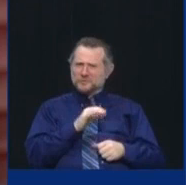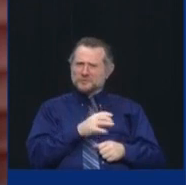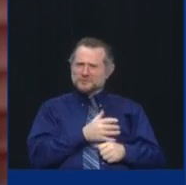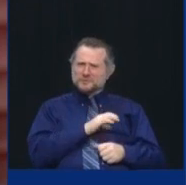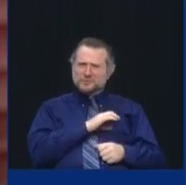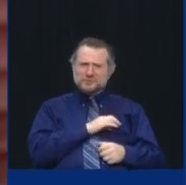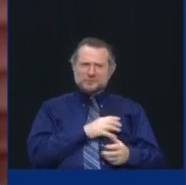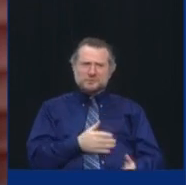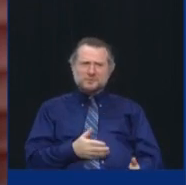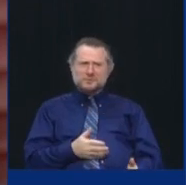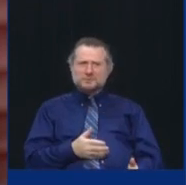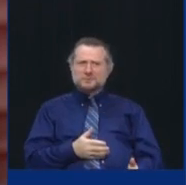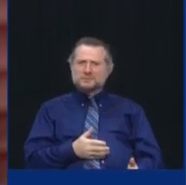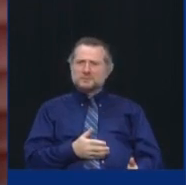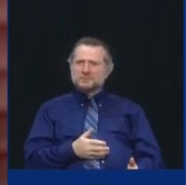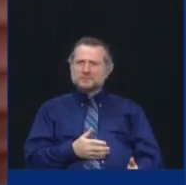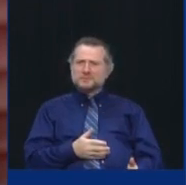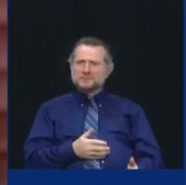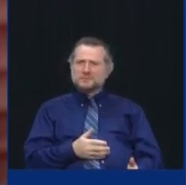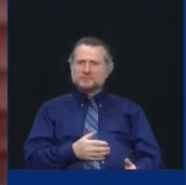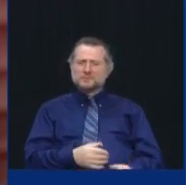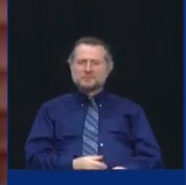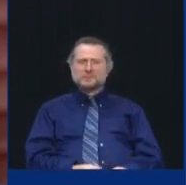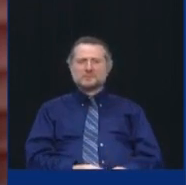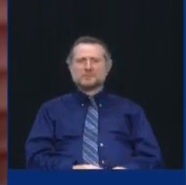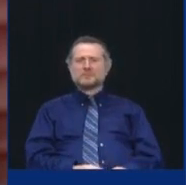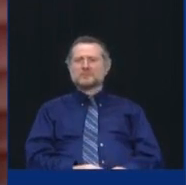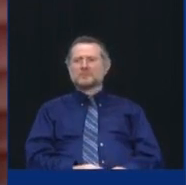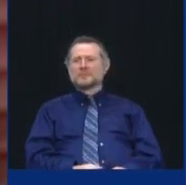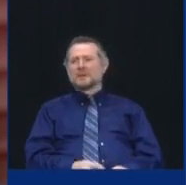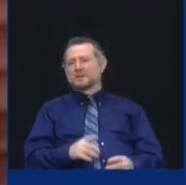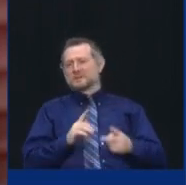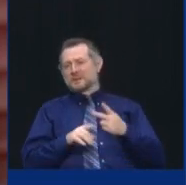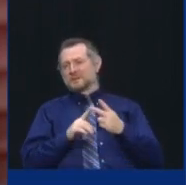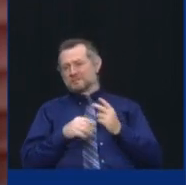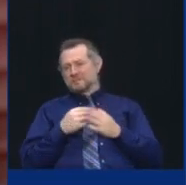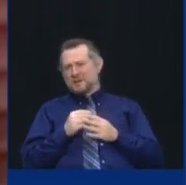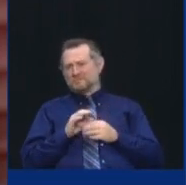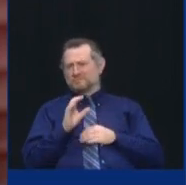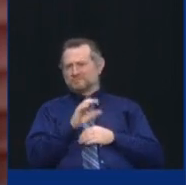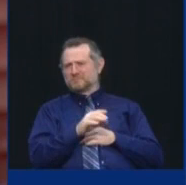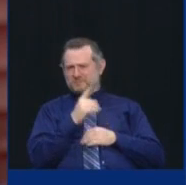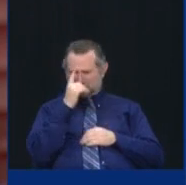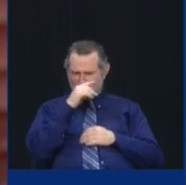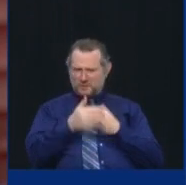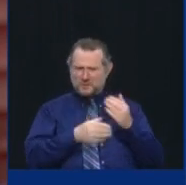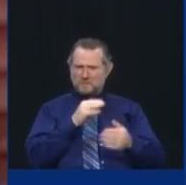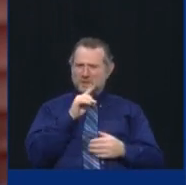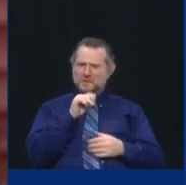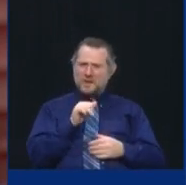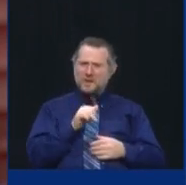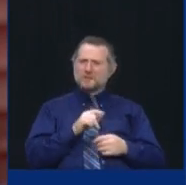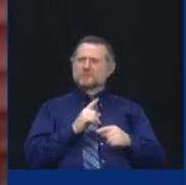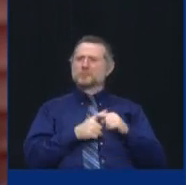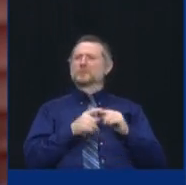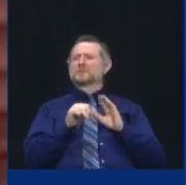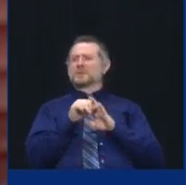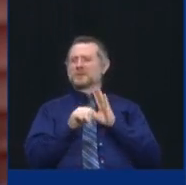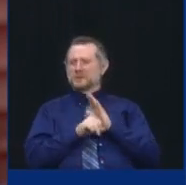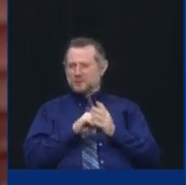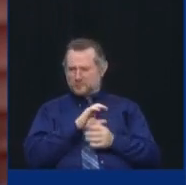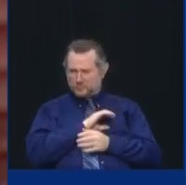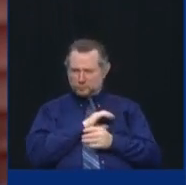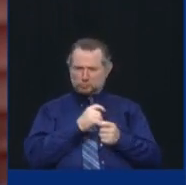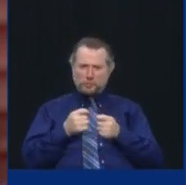two things. We had the gave money to the MTA to hire more police, and we sent in more state troopers.